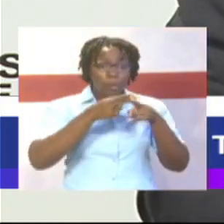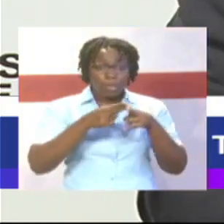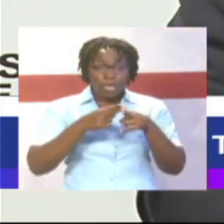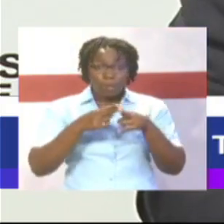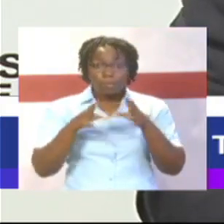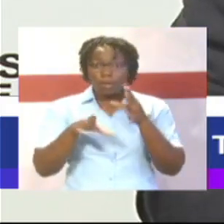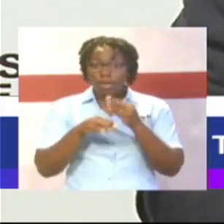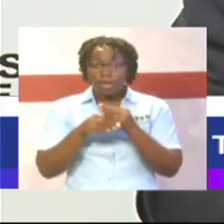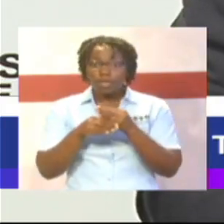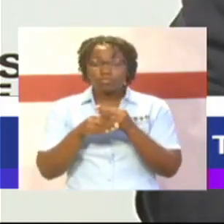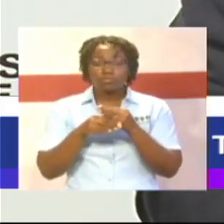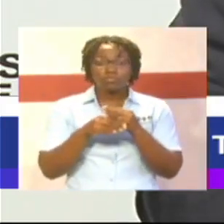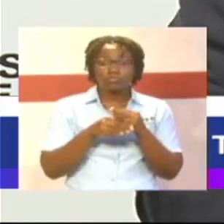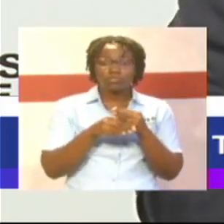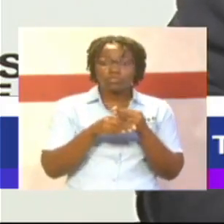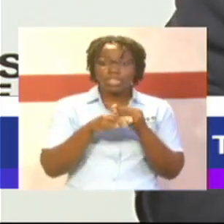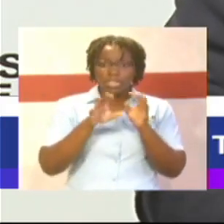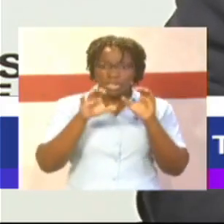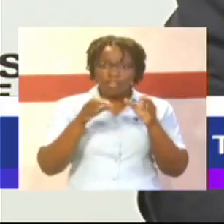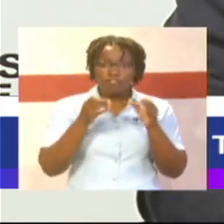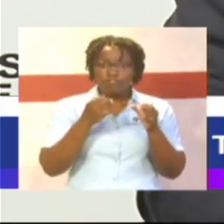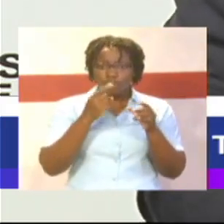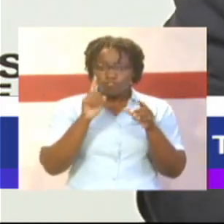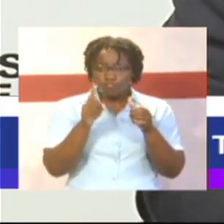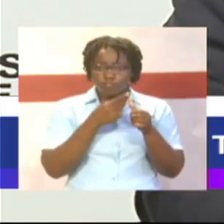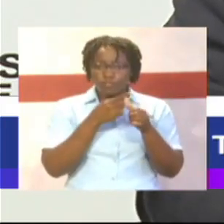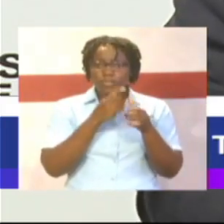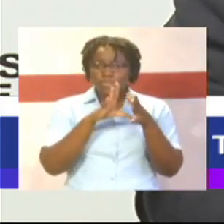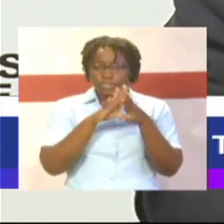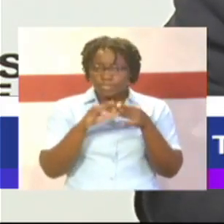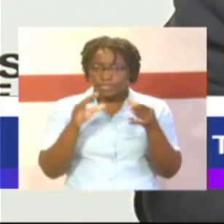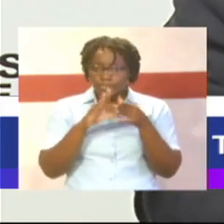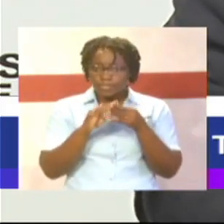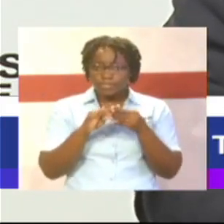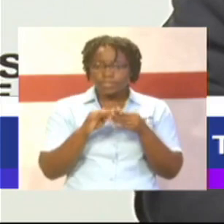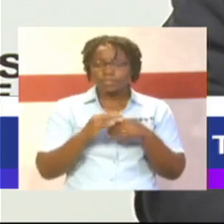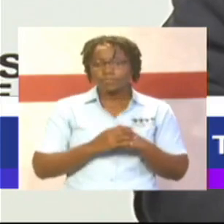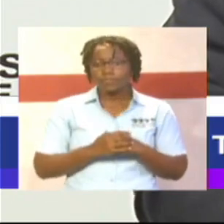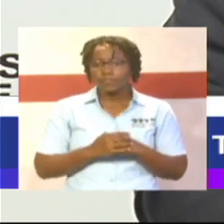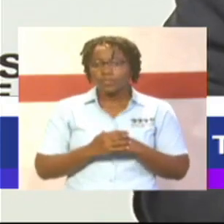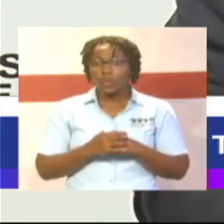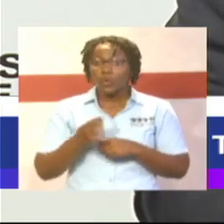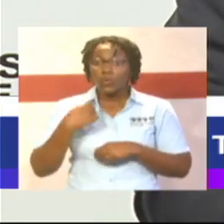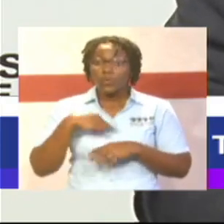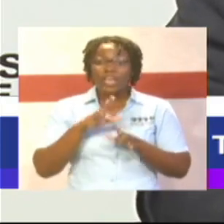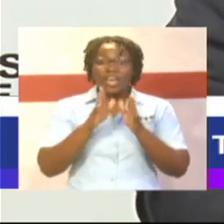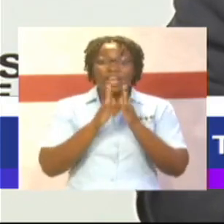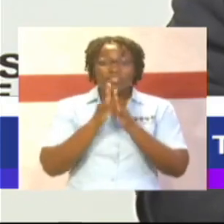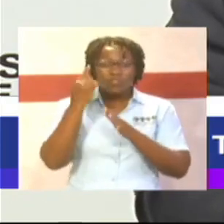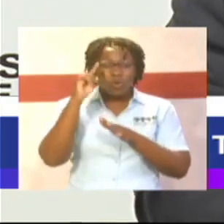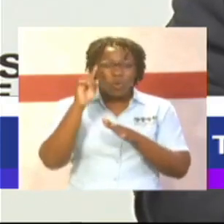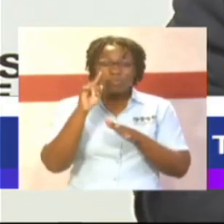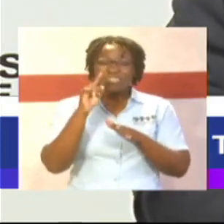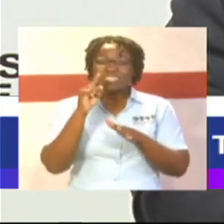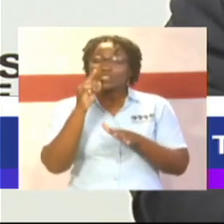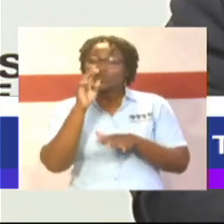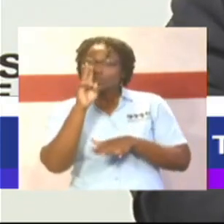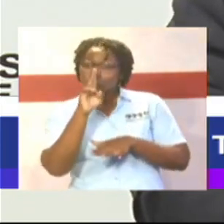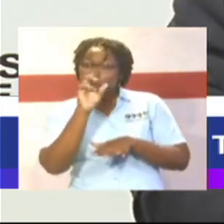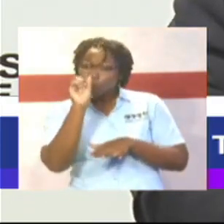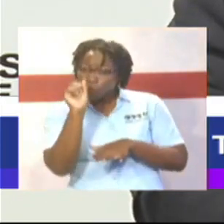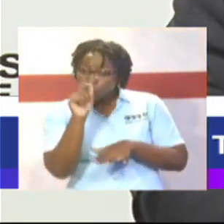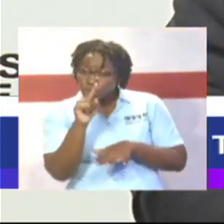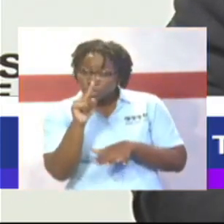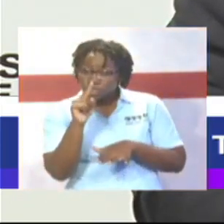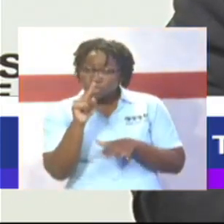before posing questions. And in the interest of time, we ask for a maximum of 2 questions per media house